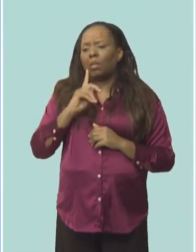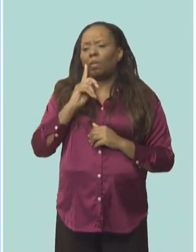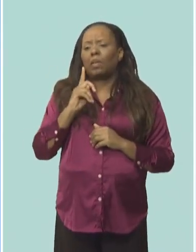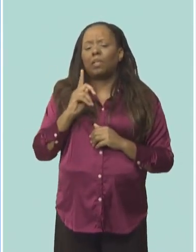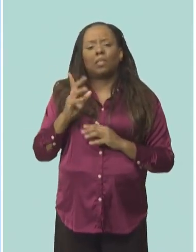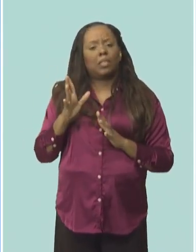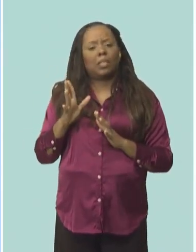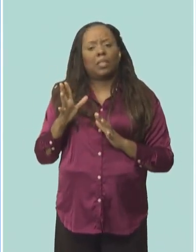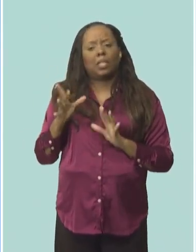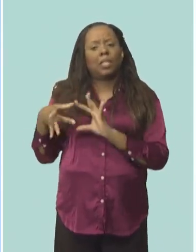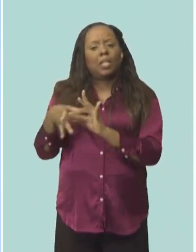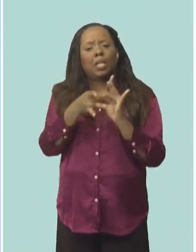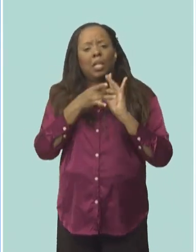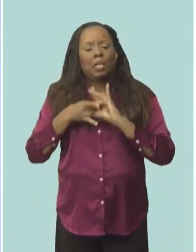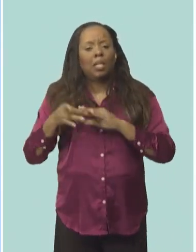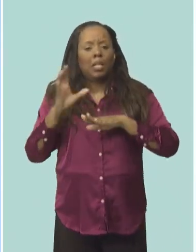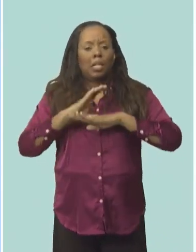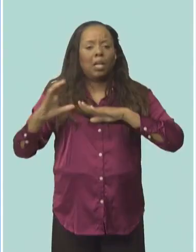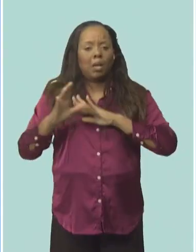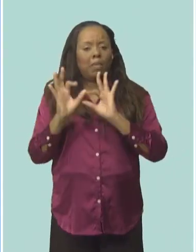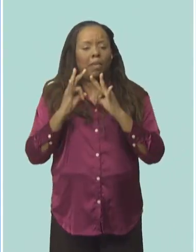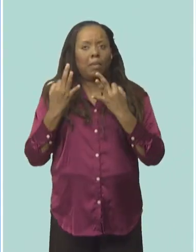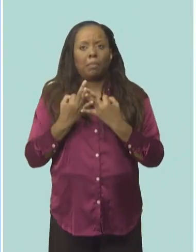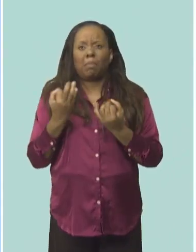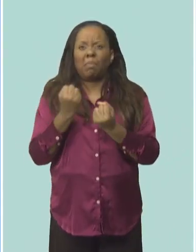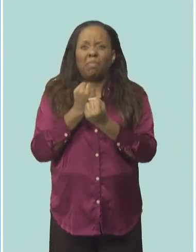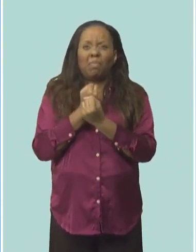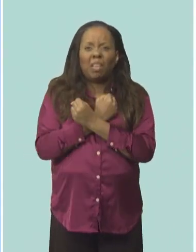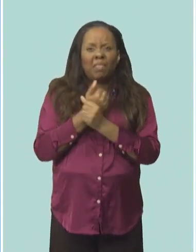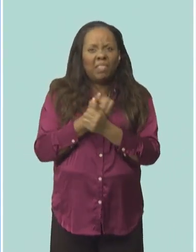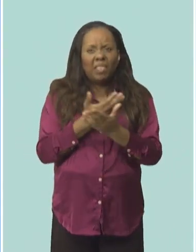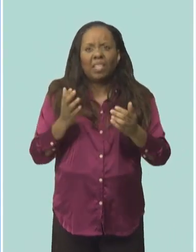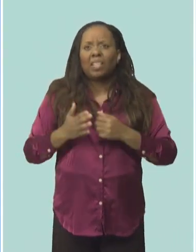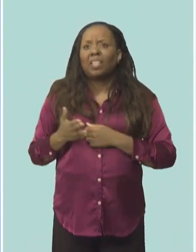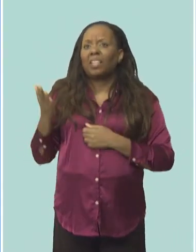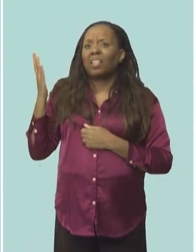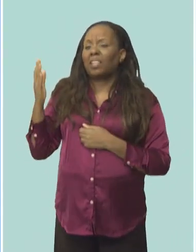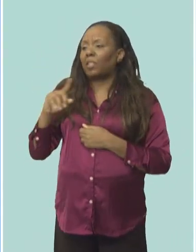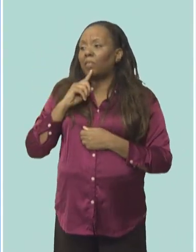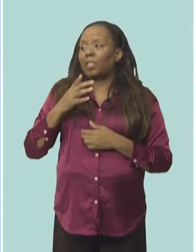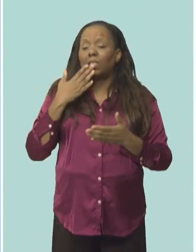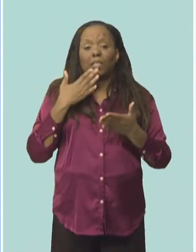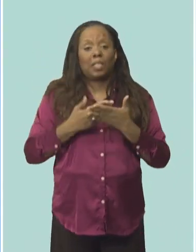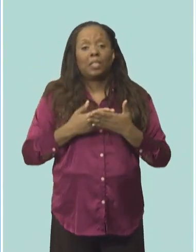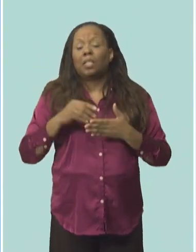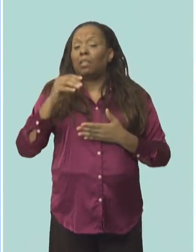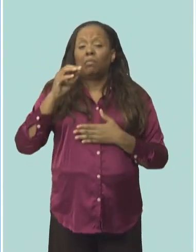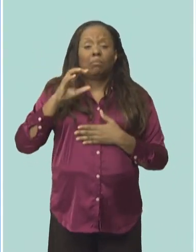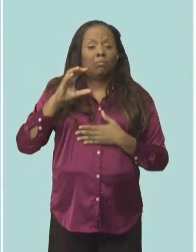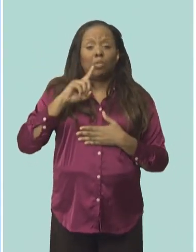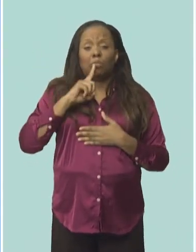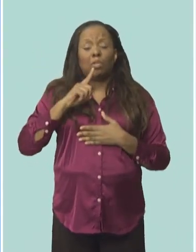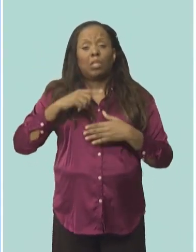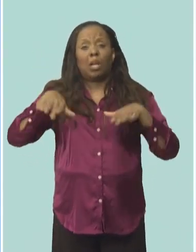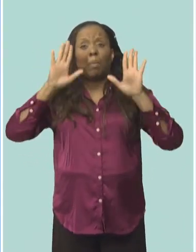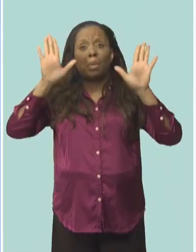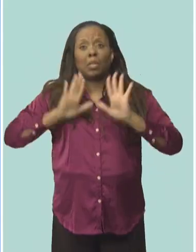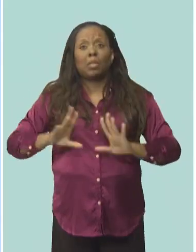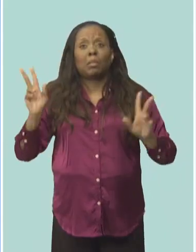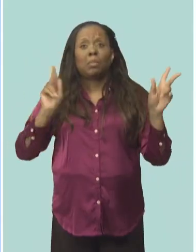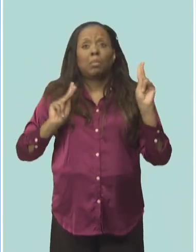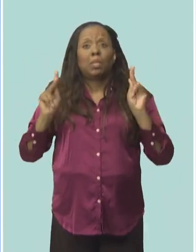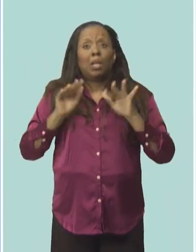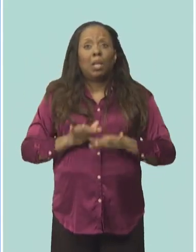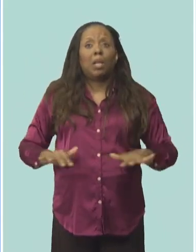is awesome. I love every moment of it. I'm having a good time here at the Reggae Night. You know, Carifesta has been amazing, bringing people from all across